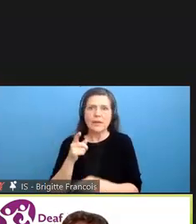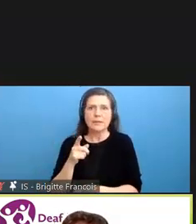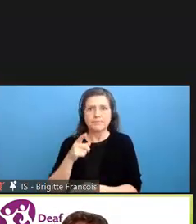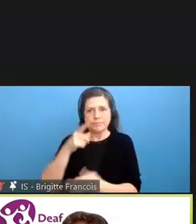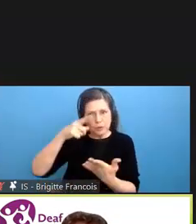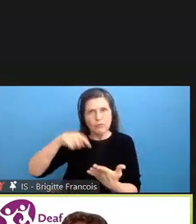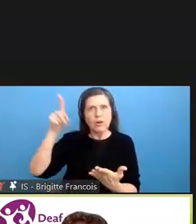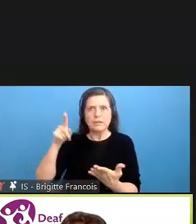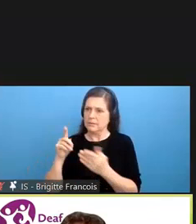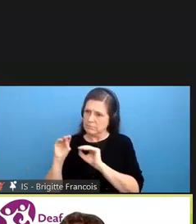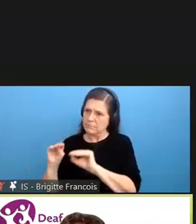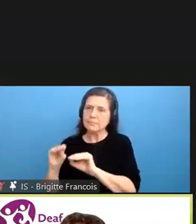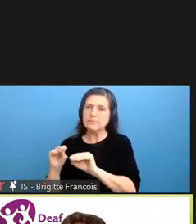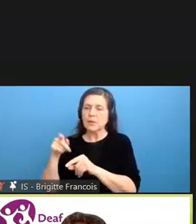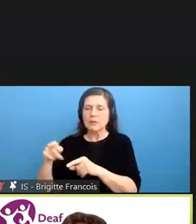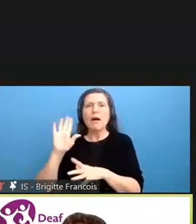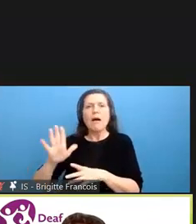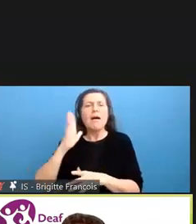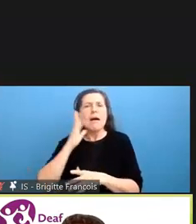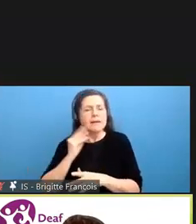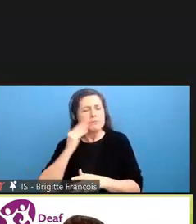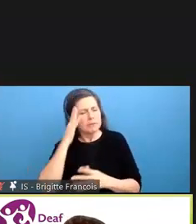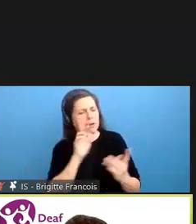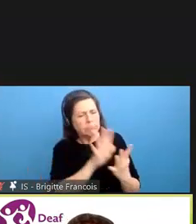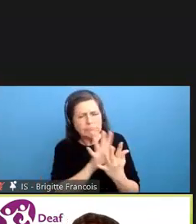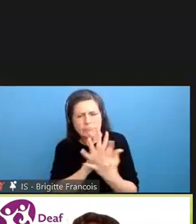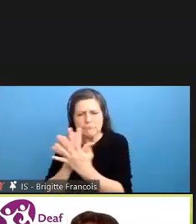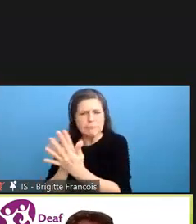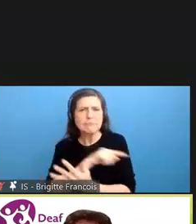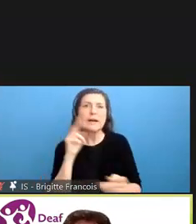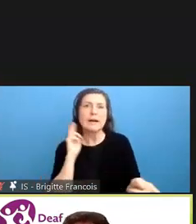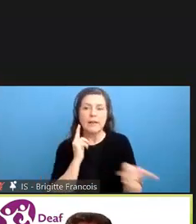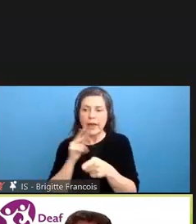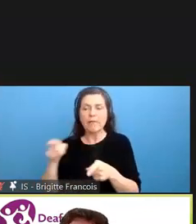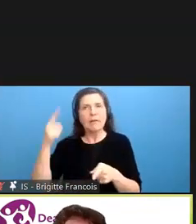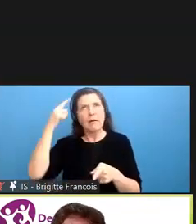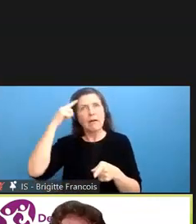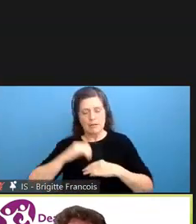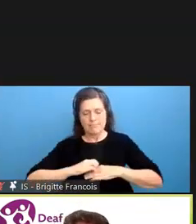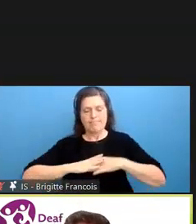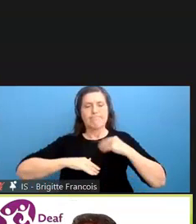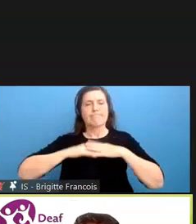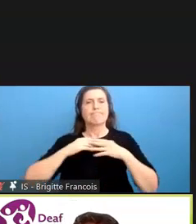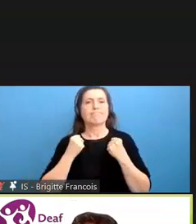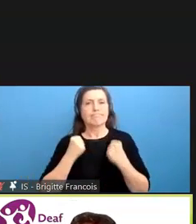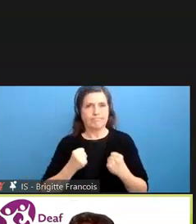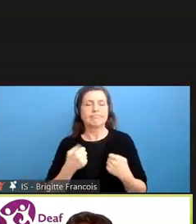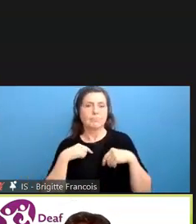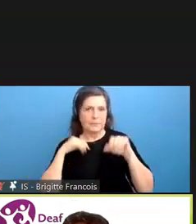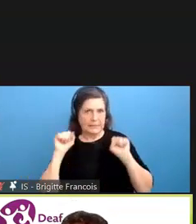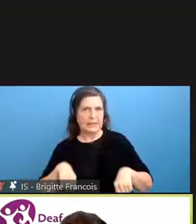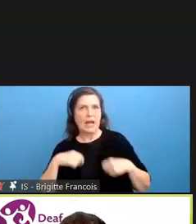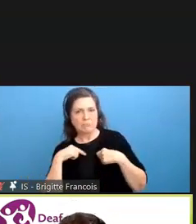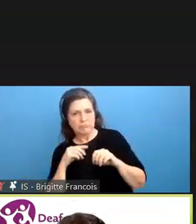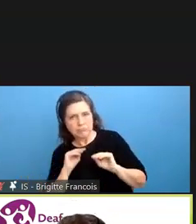and building up their experience, making sure that they are adequately qualified and able to